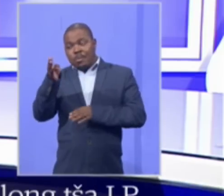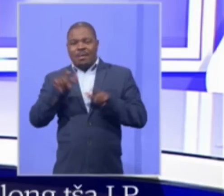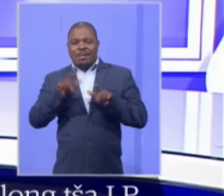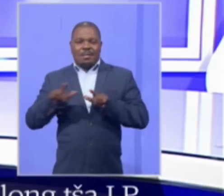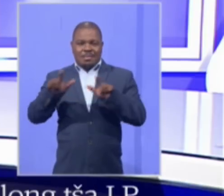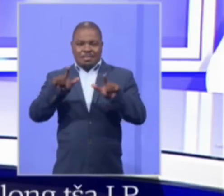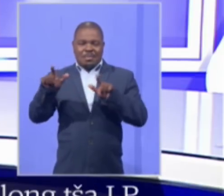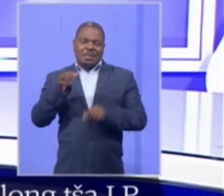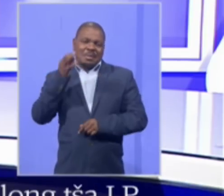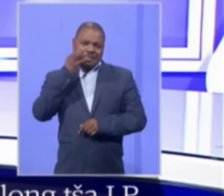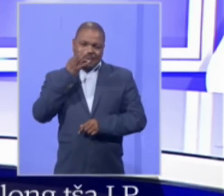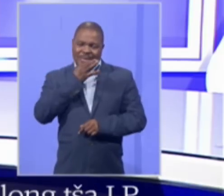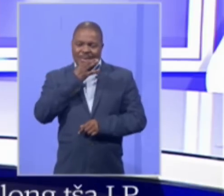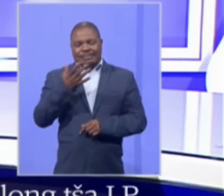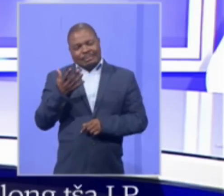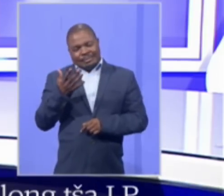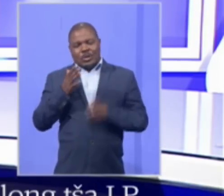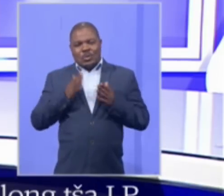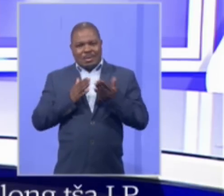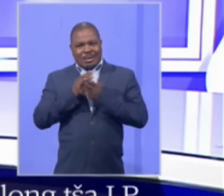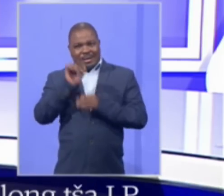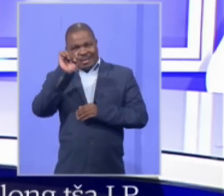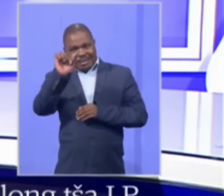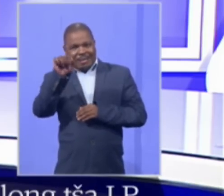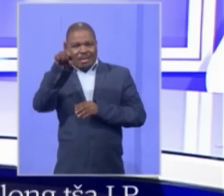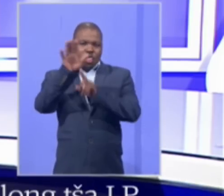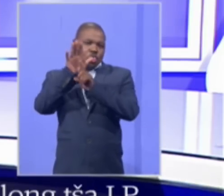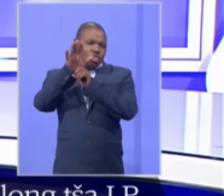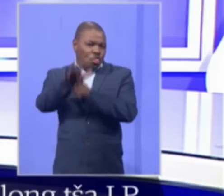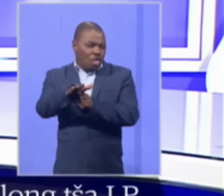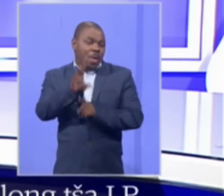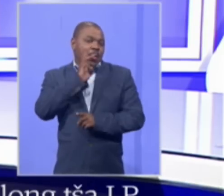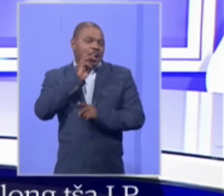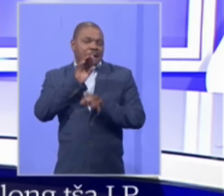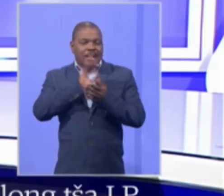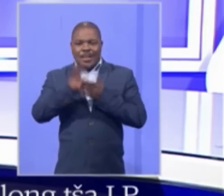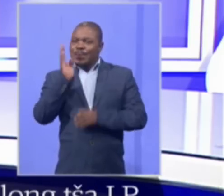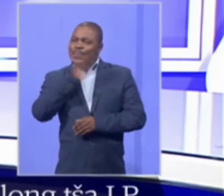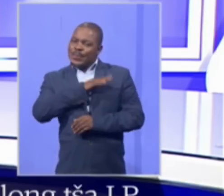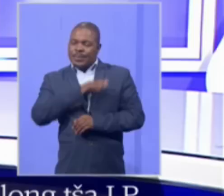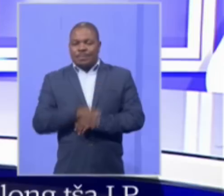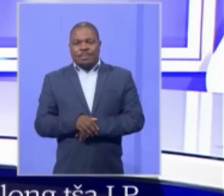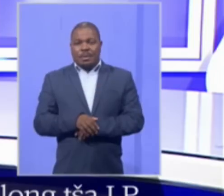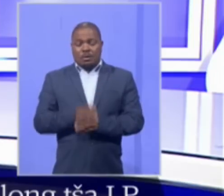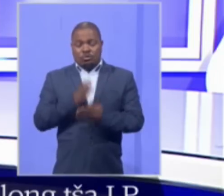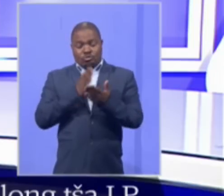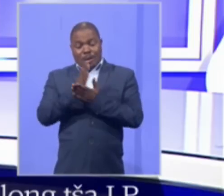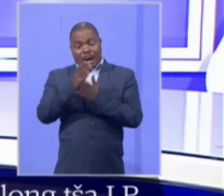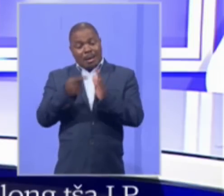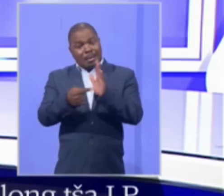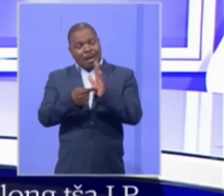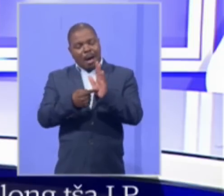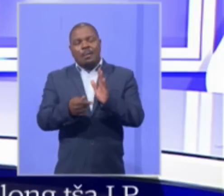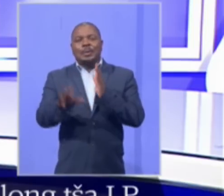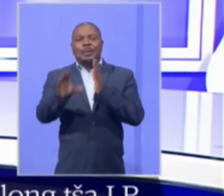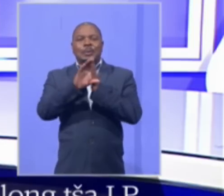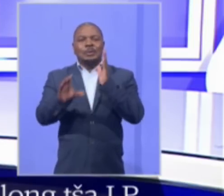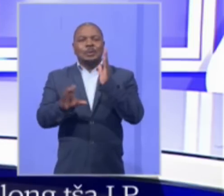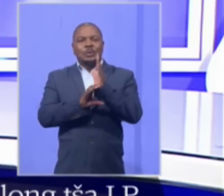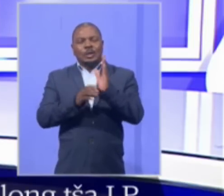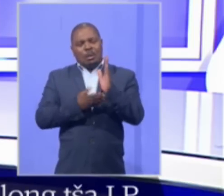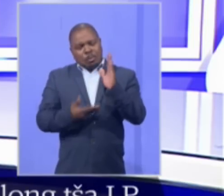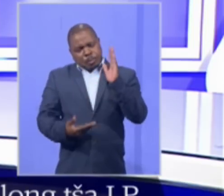ba gatelela go gatakwa ga ditokelo tša bona tša go hwetša meetse a go hlweka. Tokelo ye ya motheo e ngwadilwego ka gare